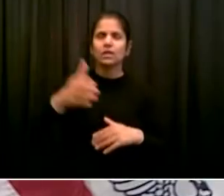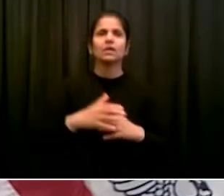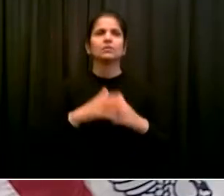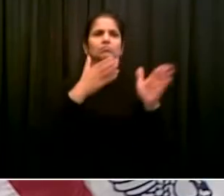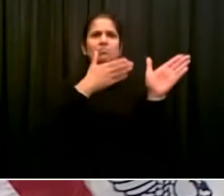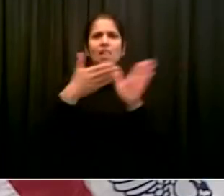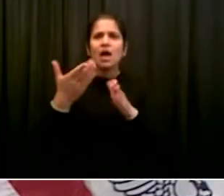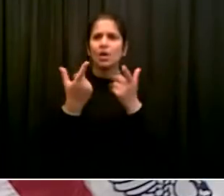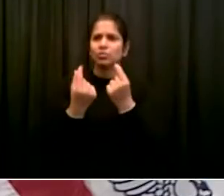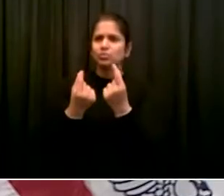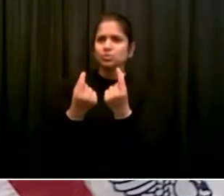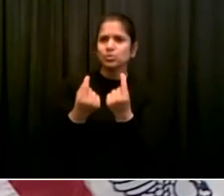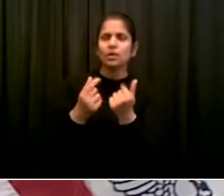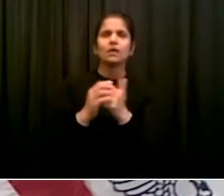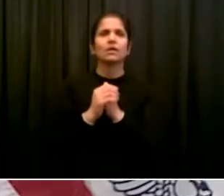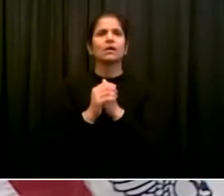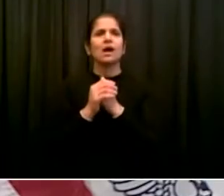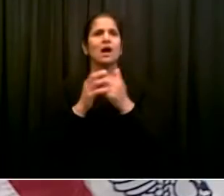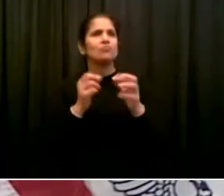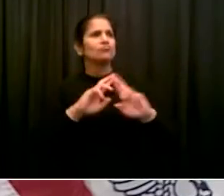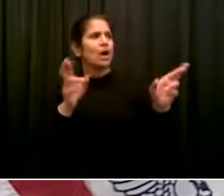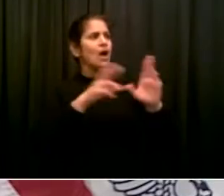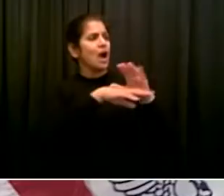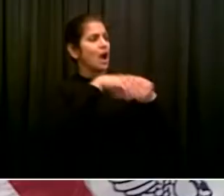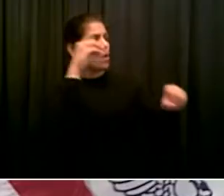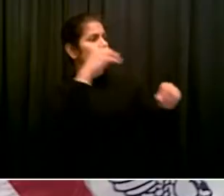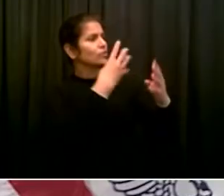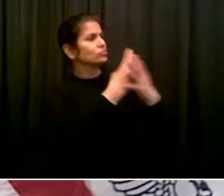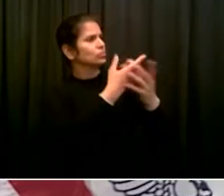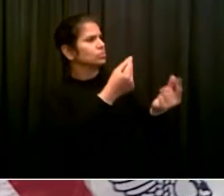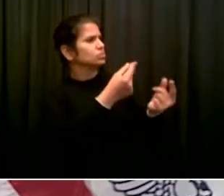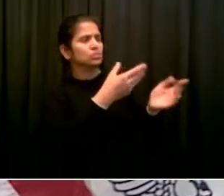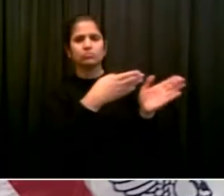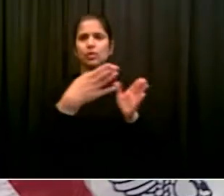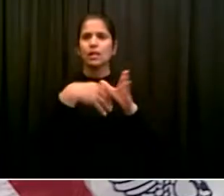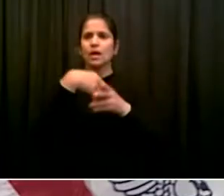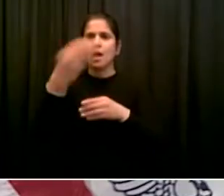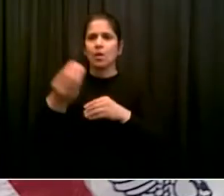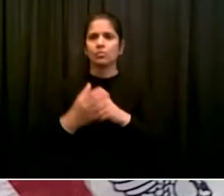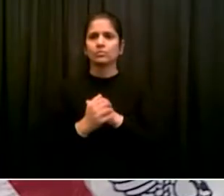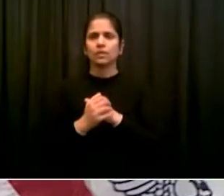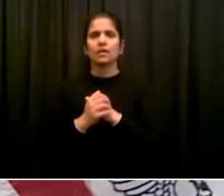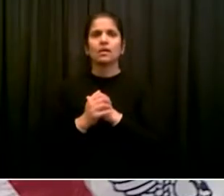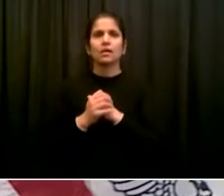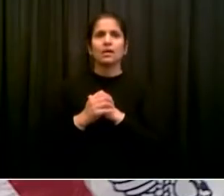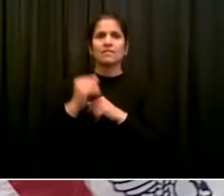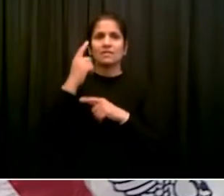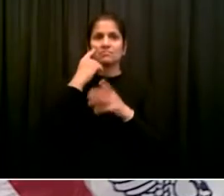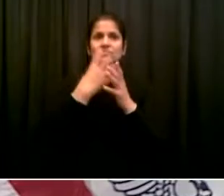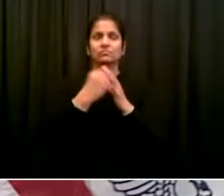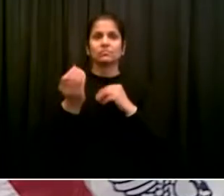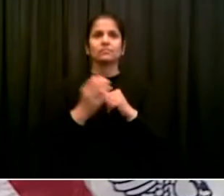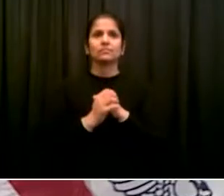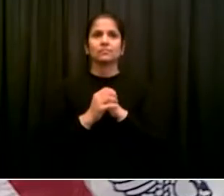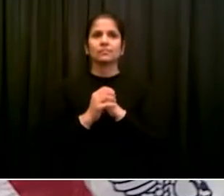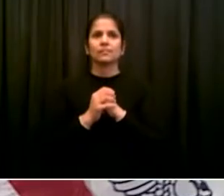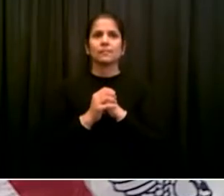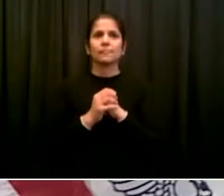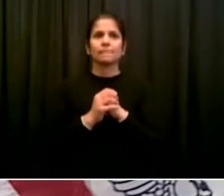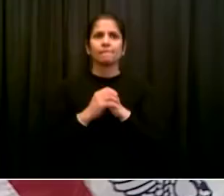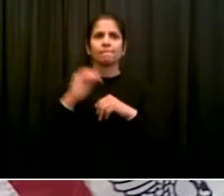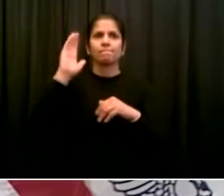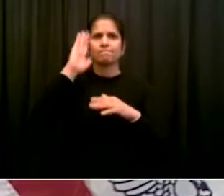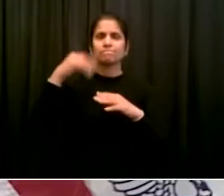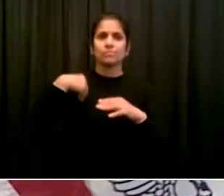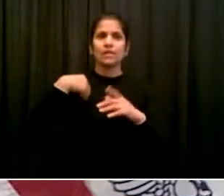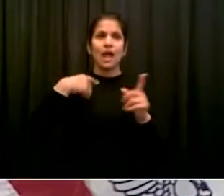transitional job element so that anyone who came out of incarceration had a job and was able to therefore advance themselves